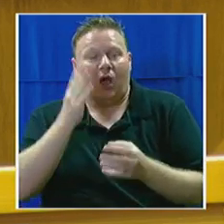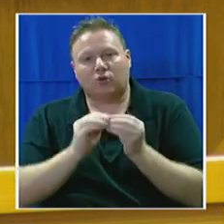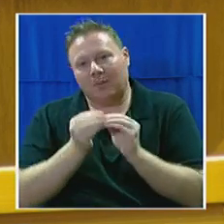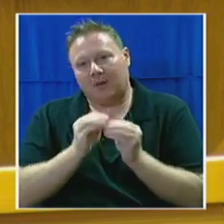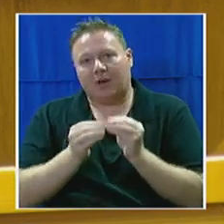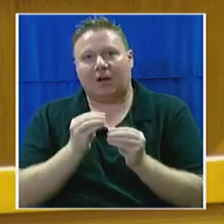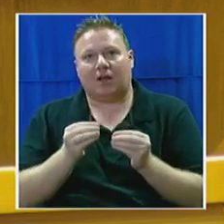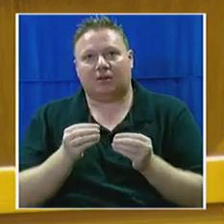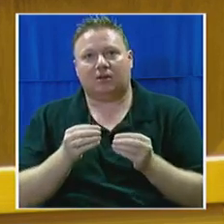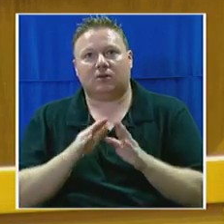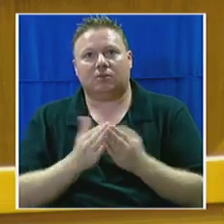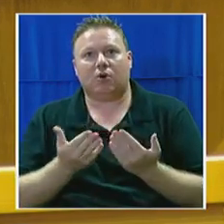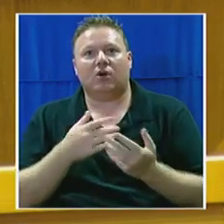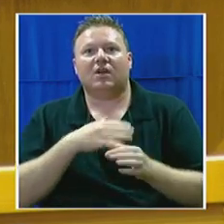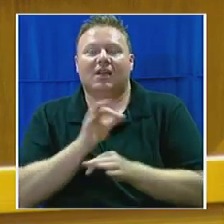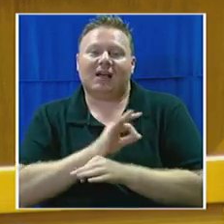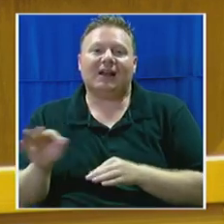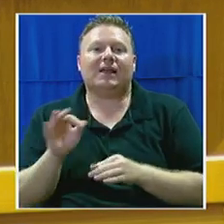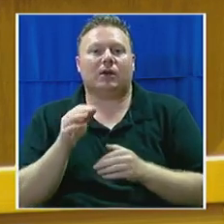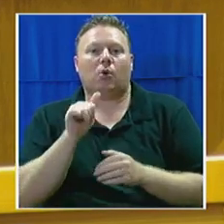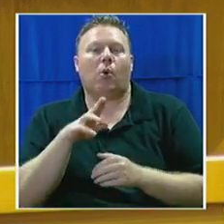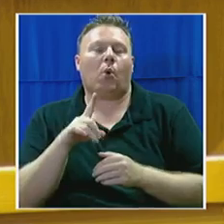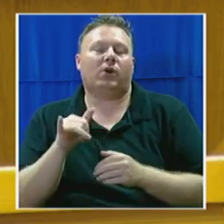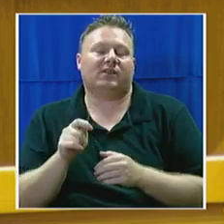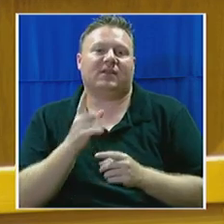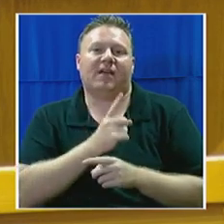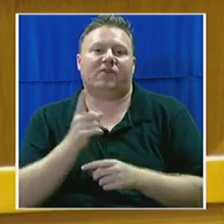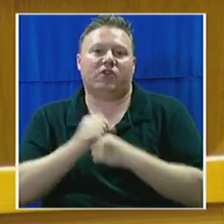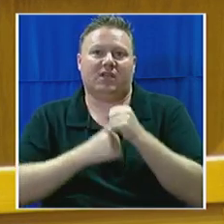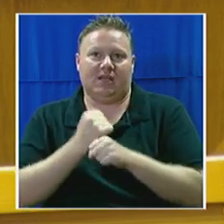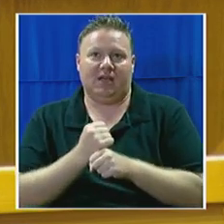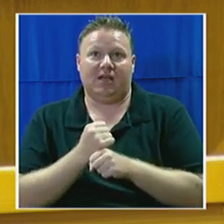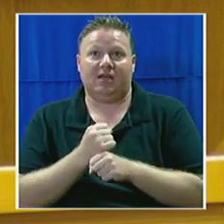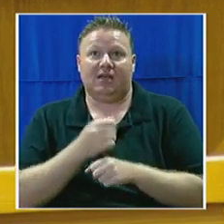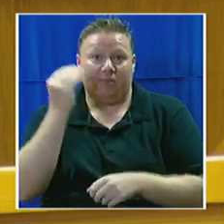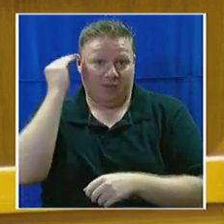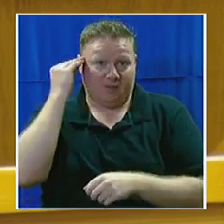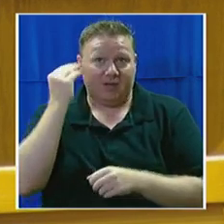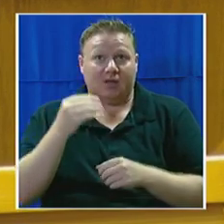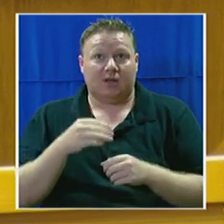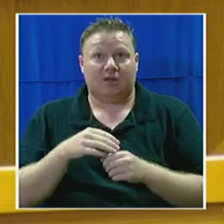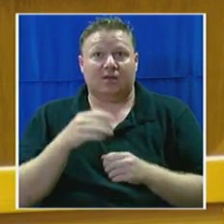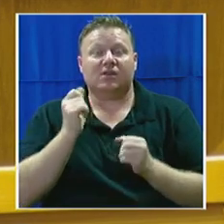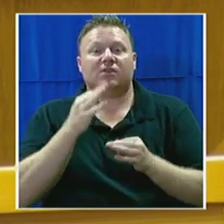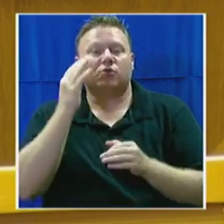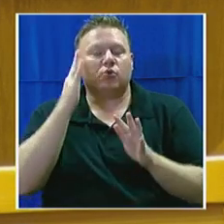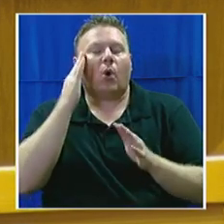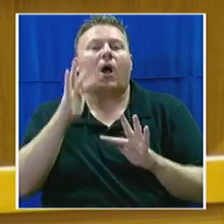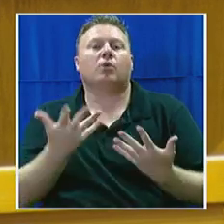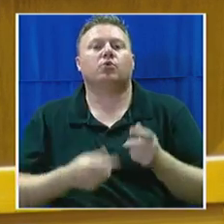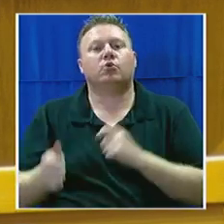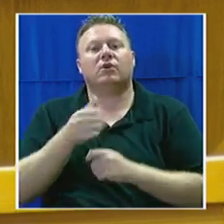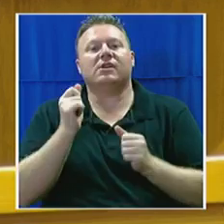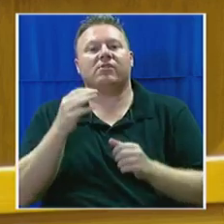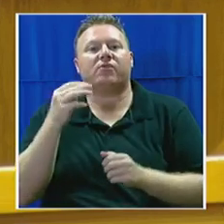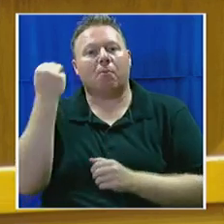get an unqualified and clean audit every year. So let us be mindful of that. If you're a master in that, you'll know how to do it. So let us not